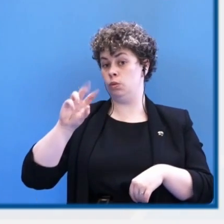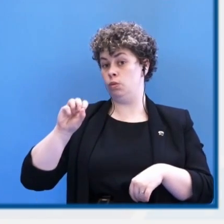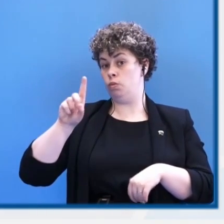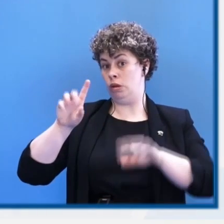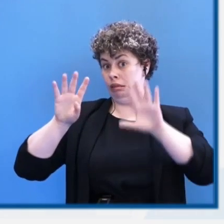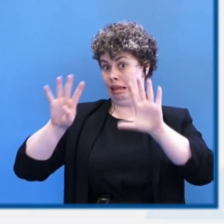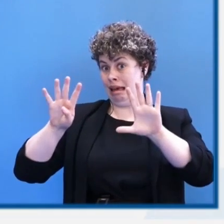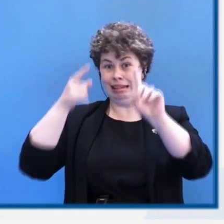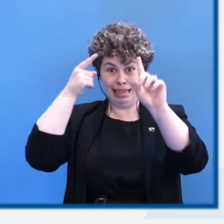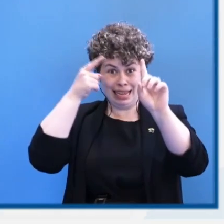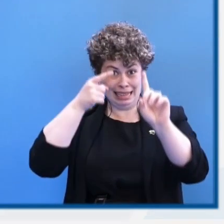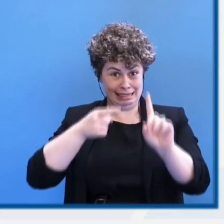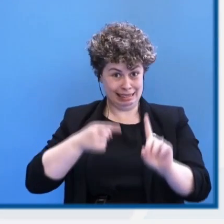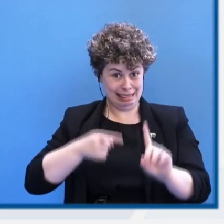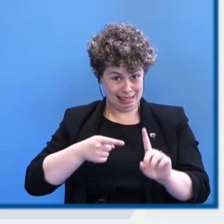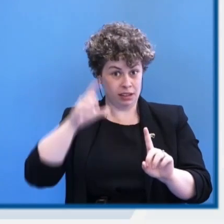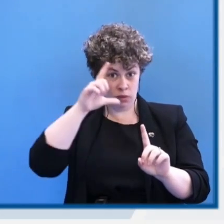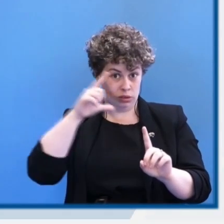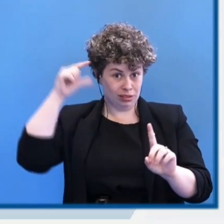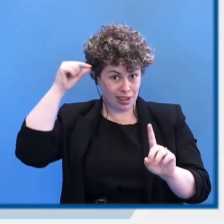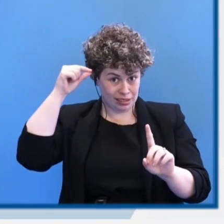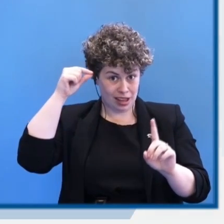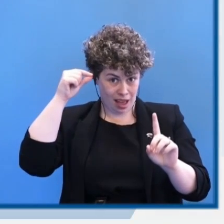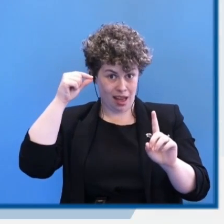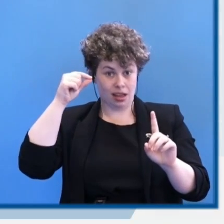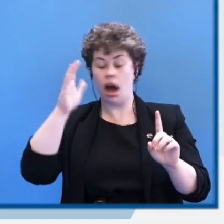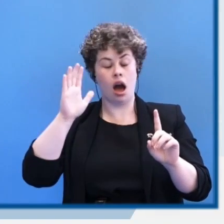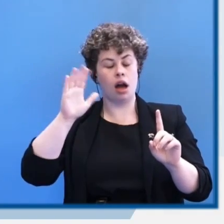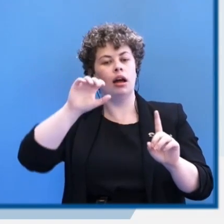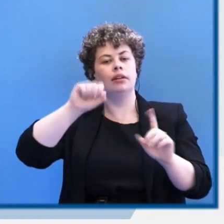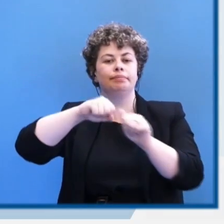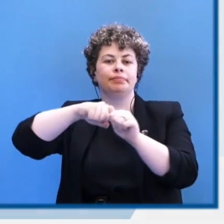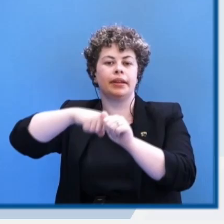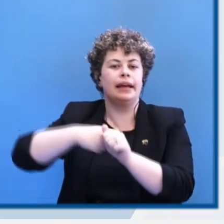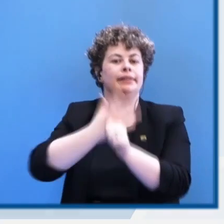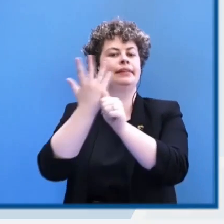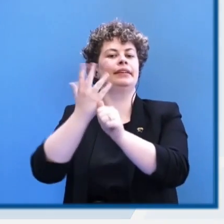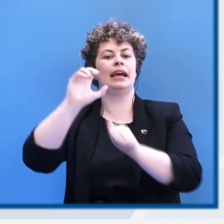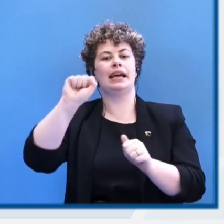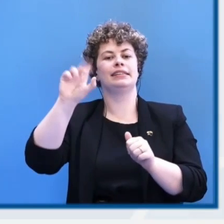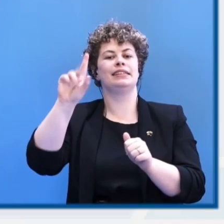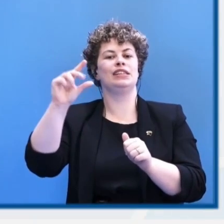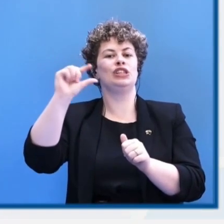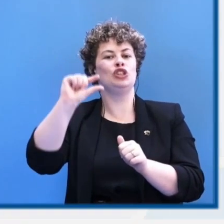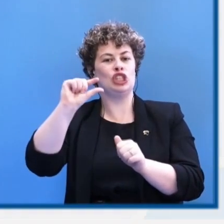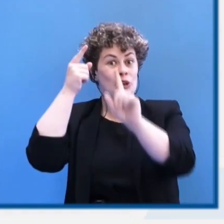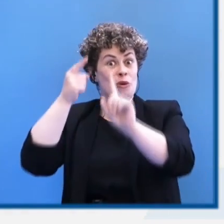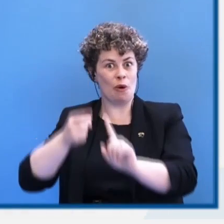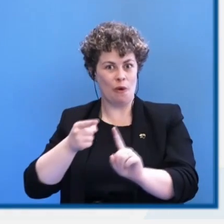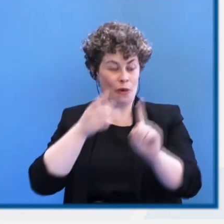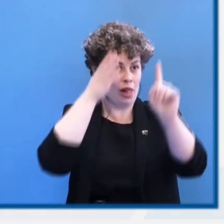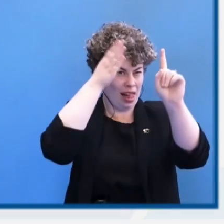of our achievement of the Sustainable Development Goals, we are going to be facing four main barriers: